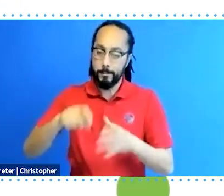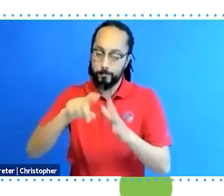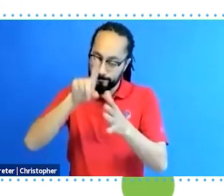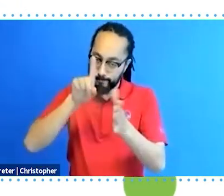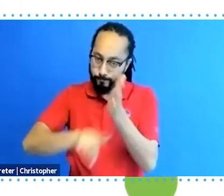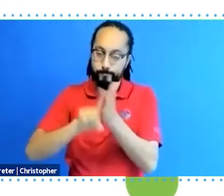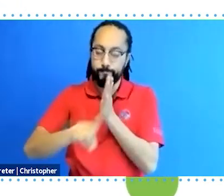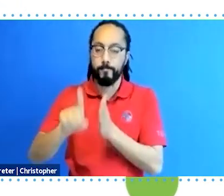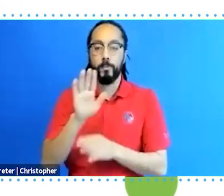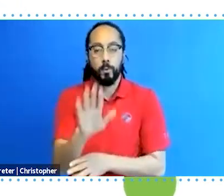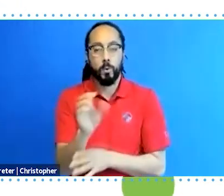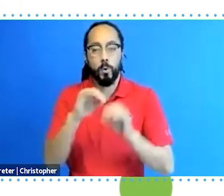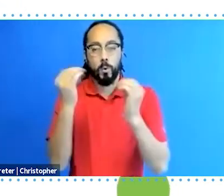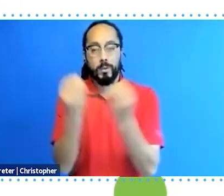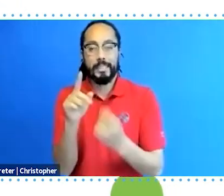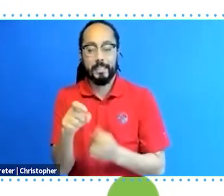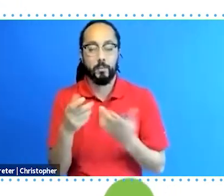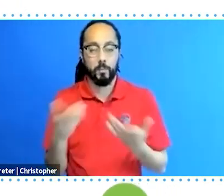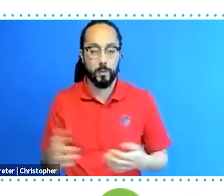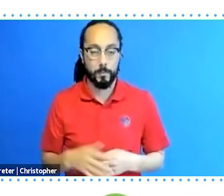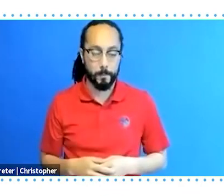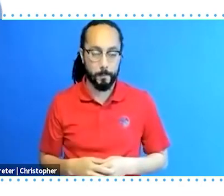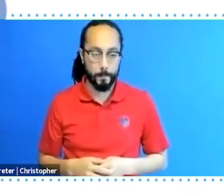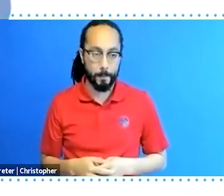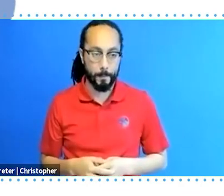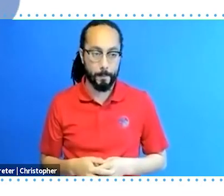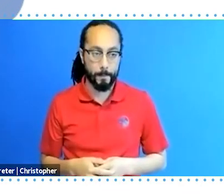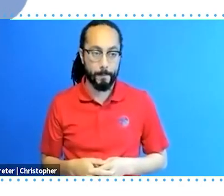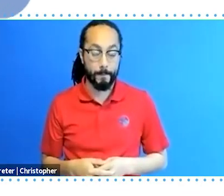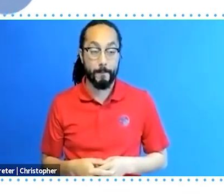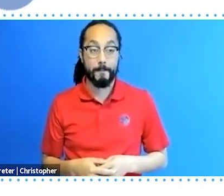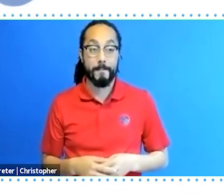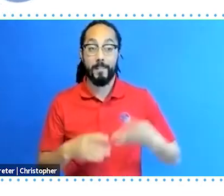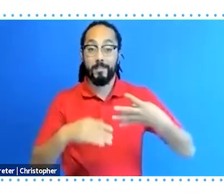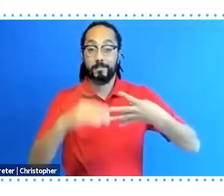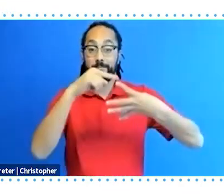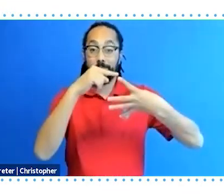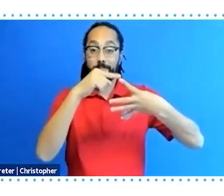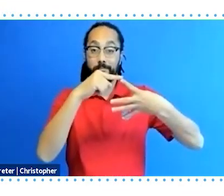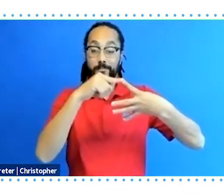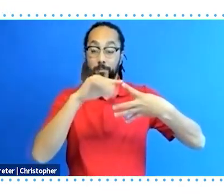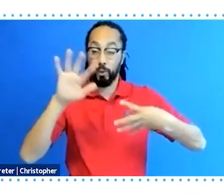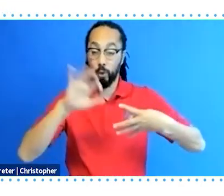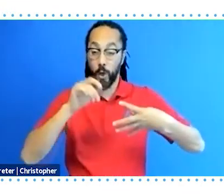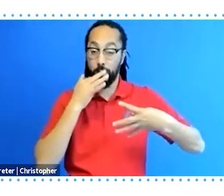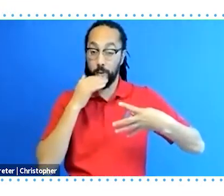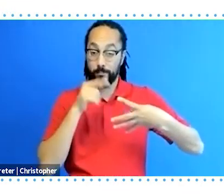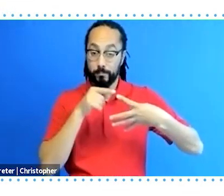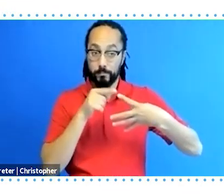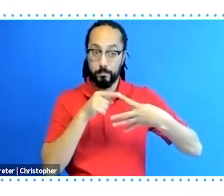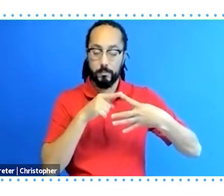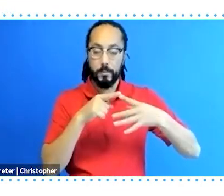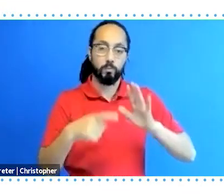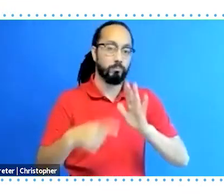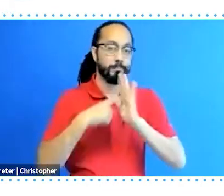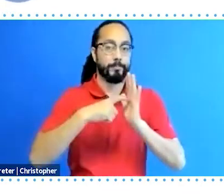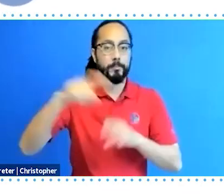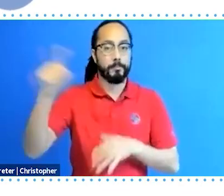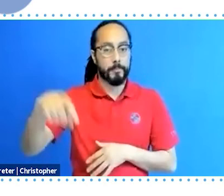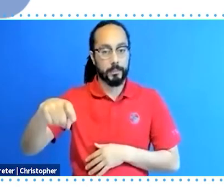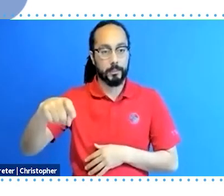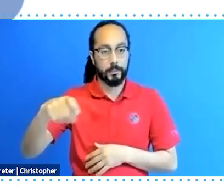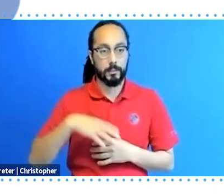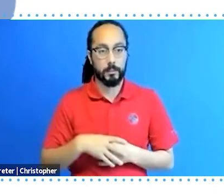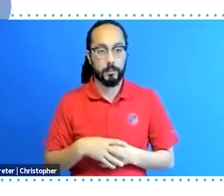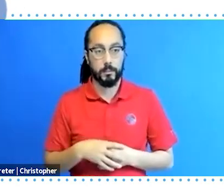So the first one, and the teal, the darker teal, here's the mandatory items. So if you're